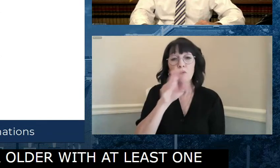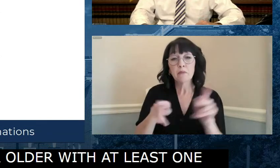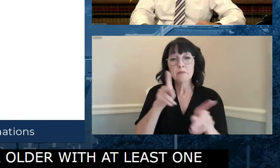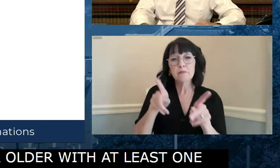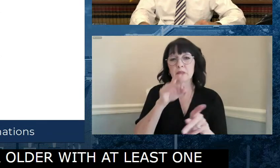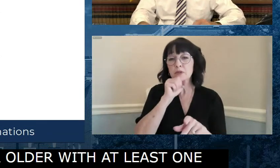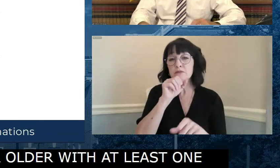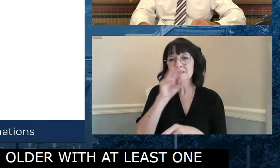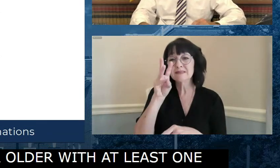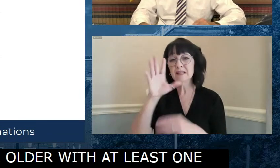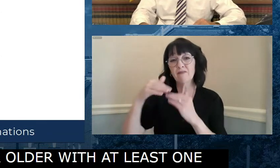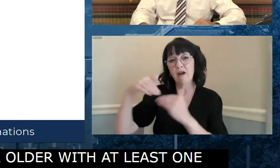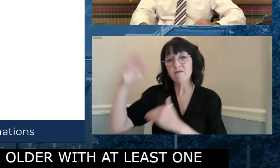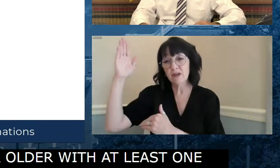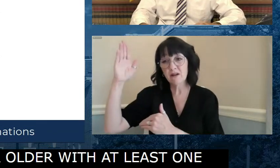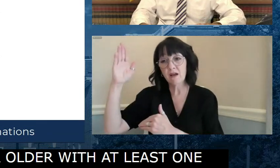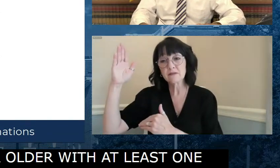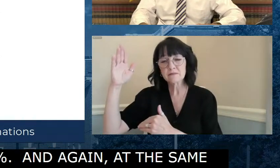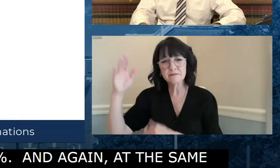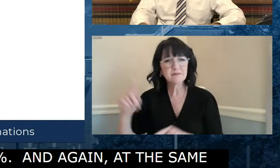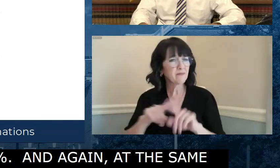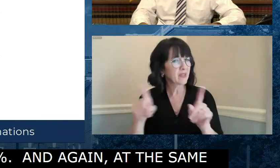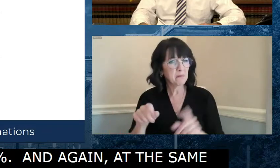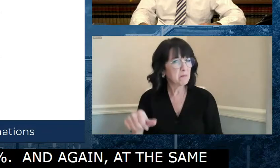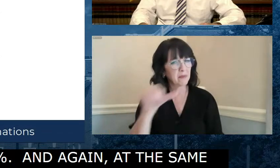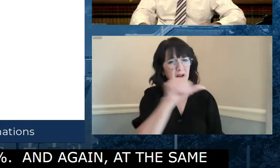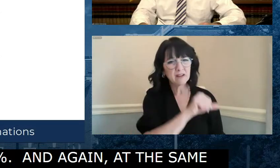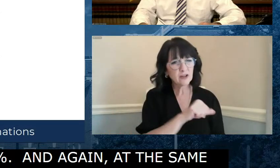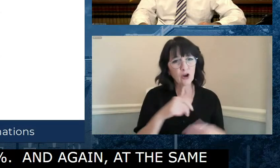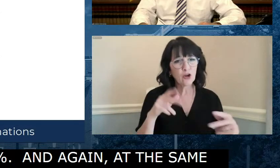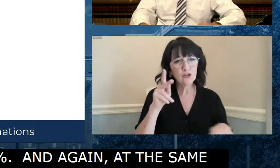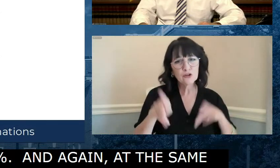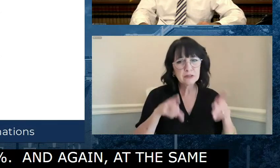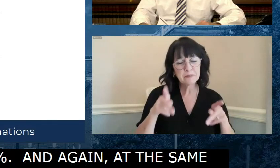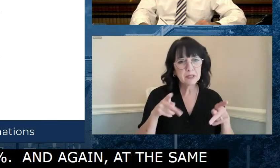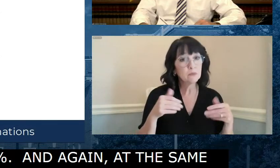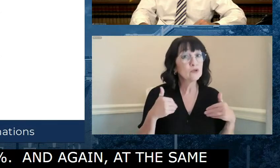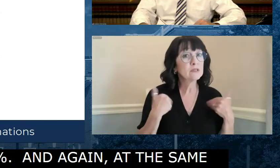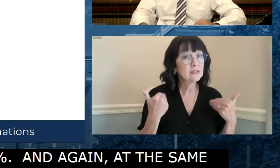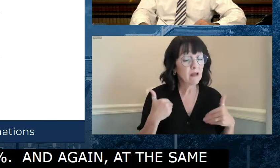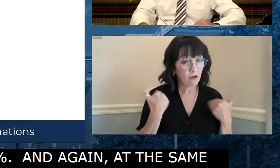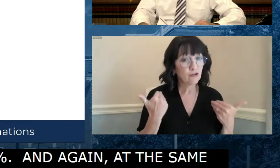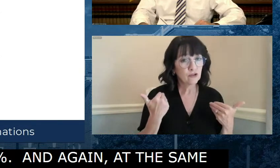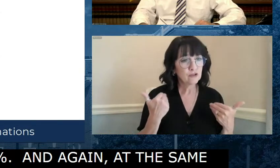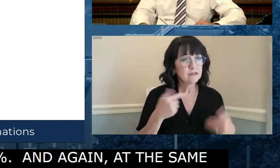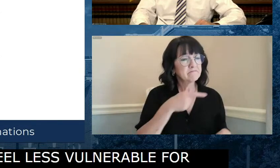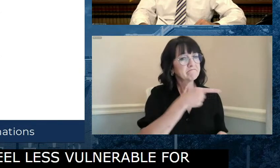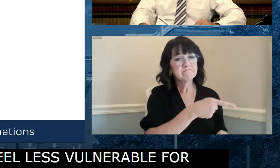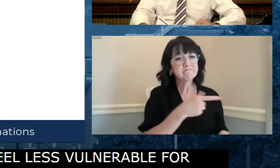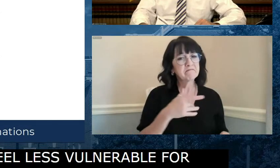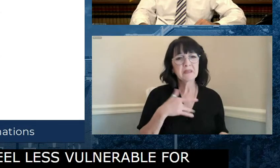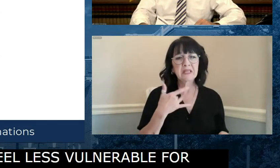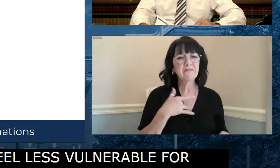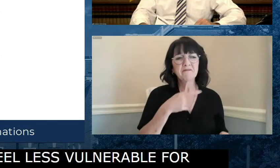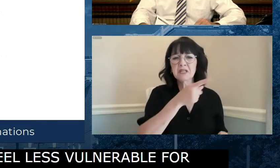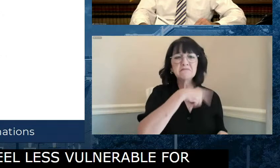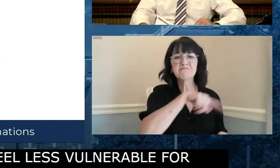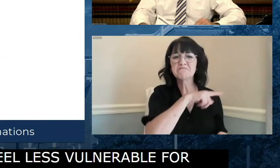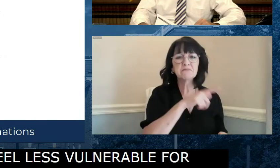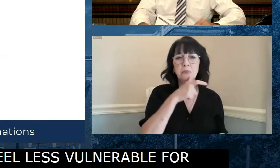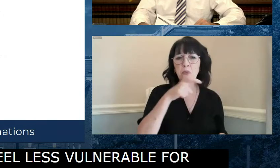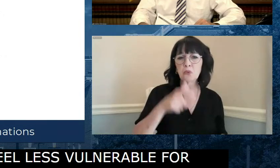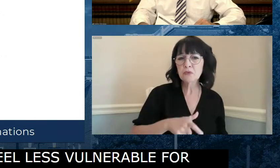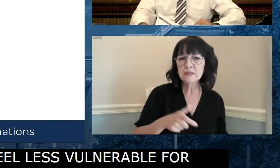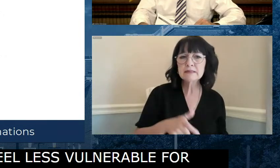young adults who feel less vulnerable for sure. And the data supports that. But we need them to